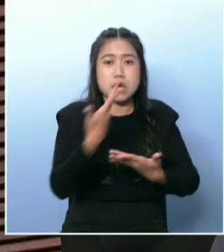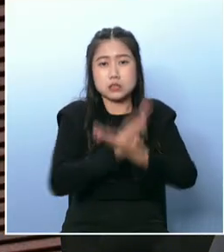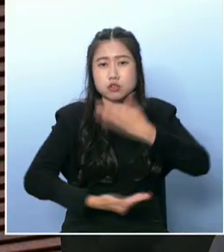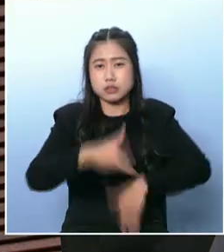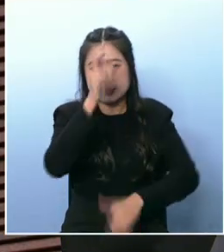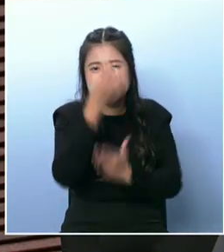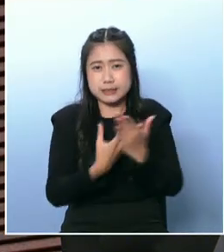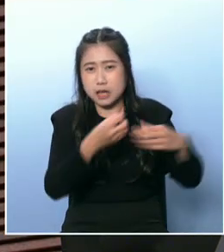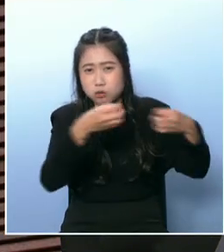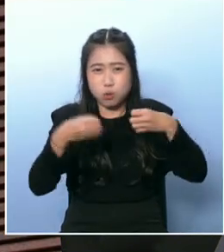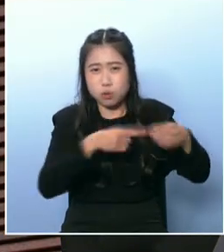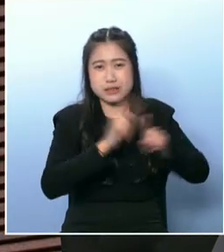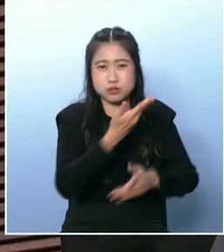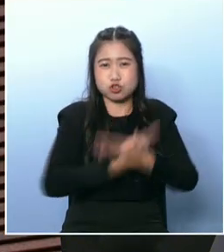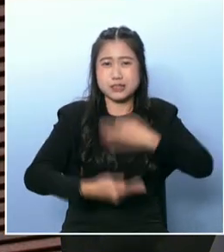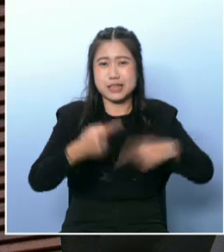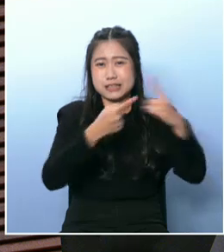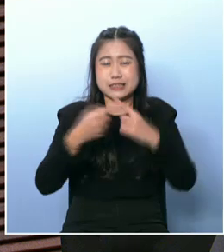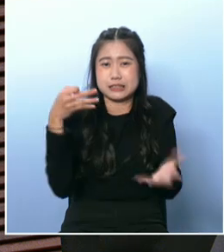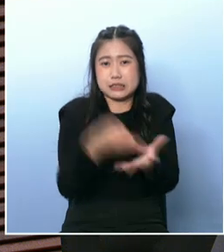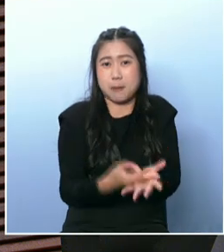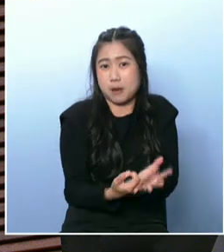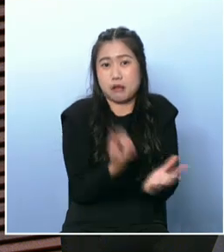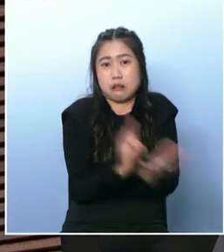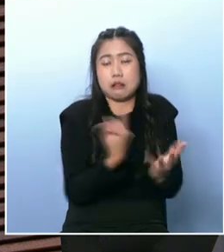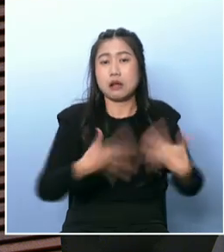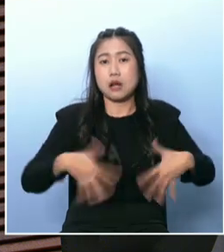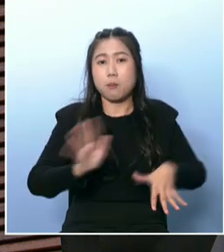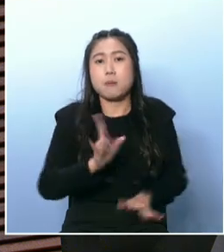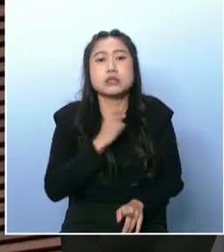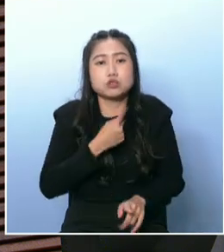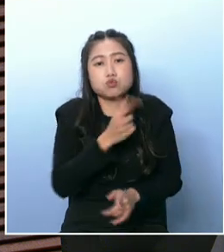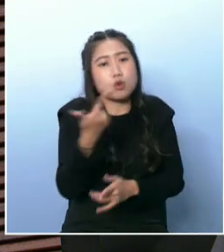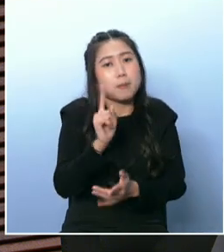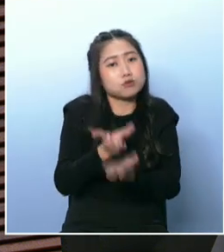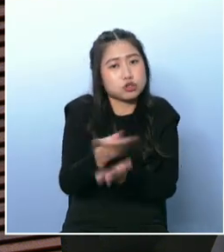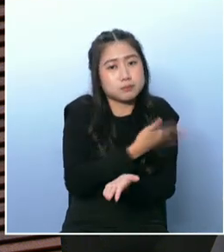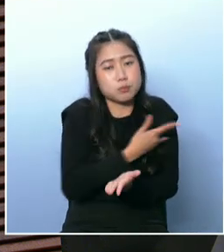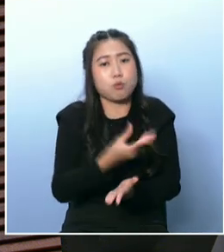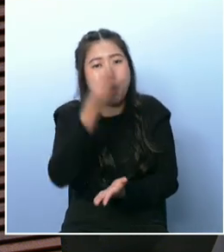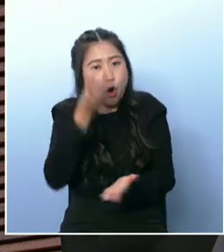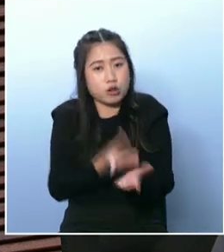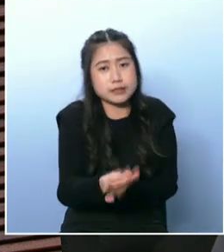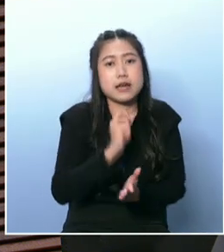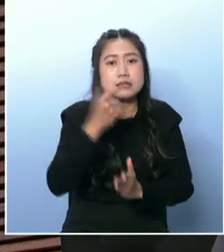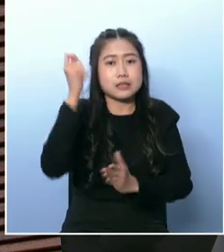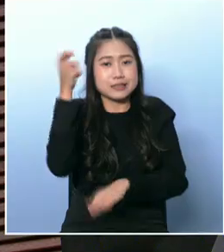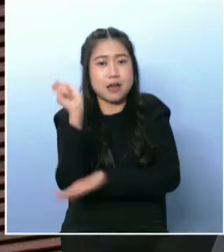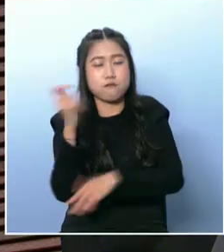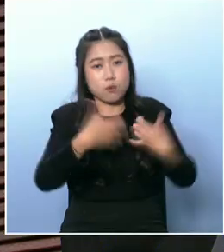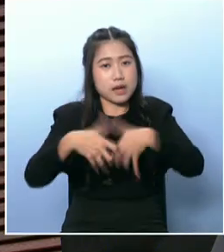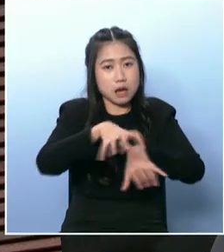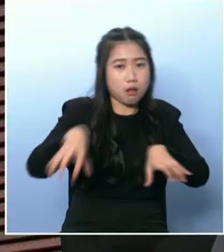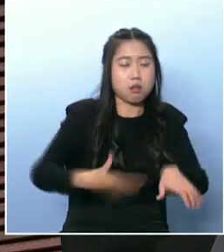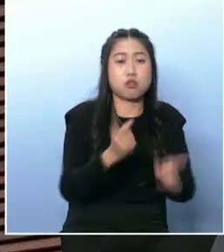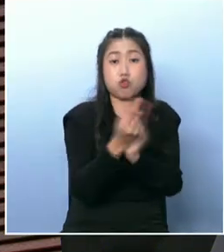PWD representatives on that commission. So when we talk about the PWDs, we also need support from the professionals,